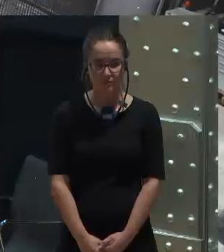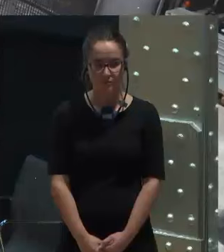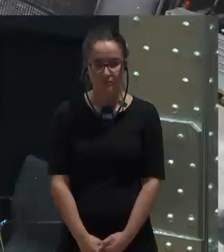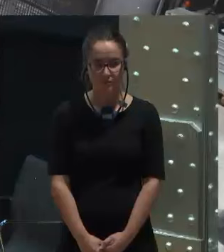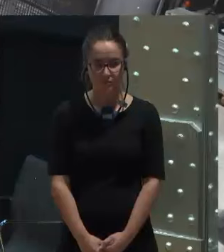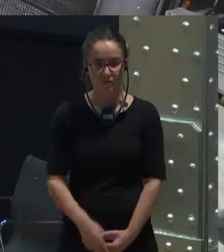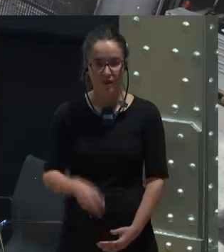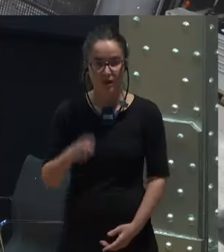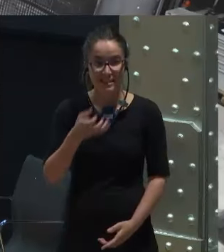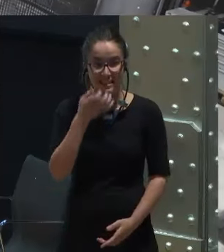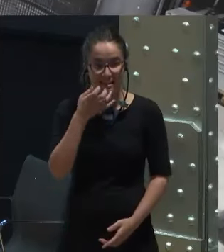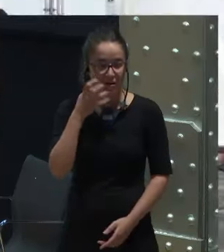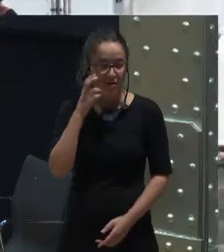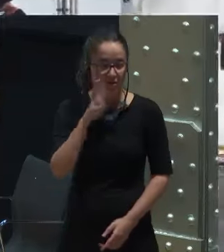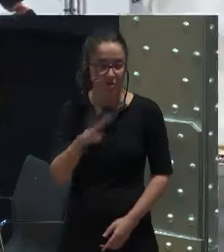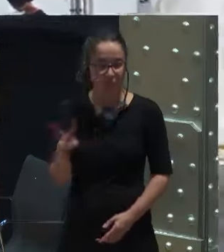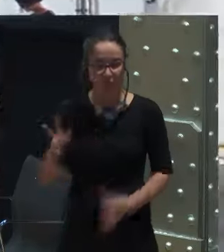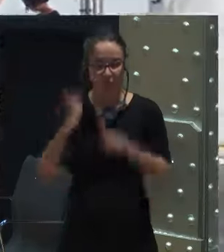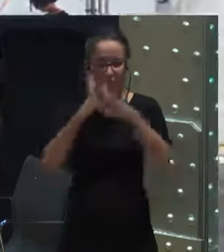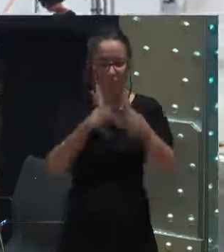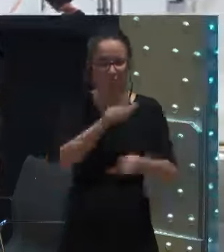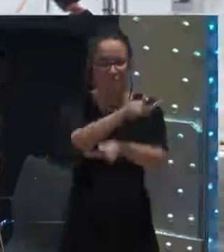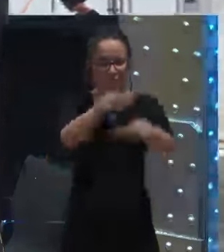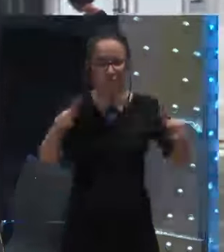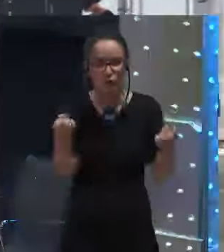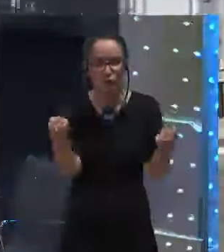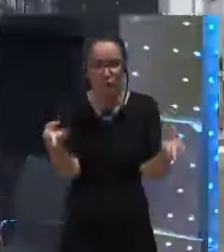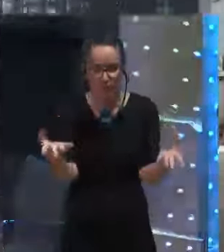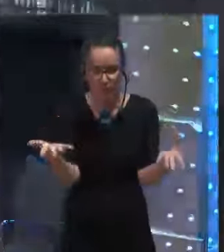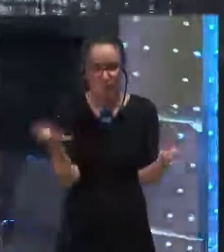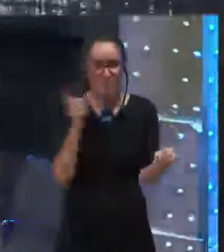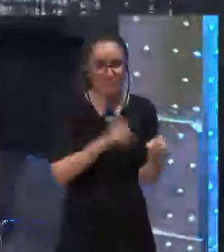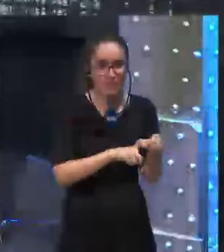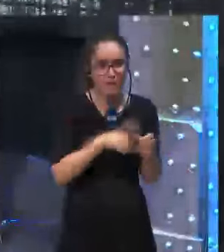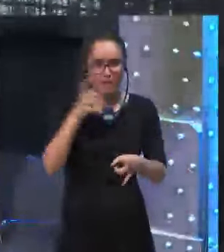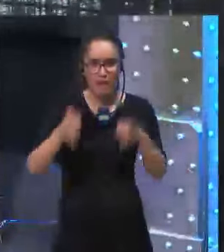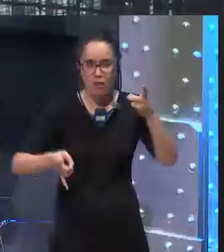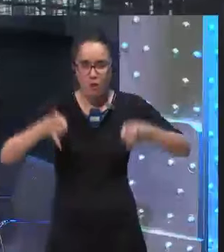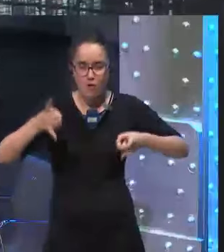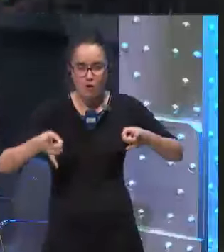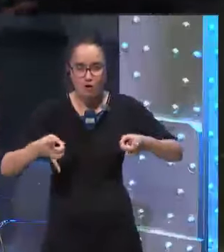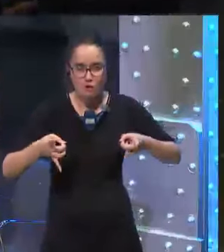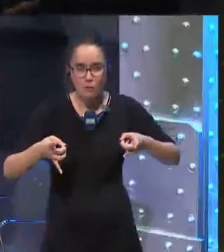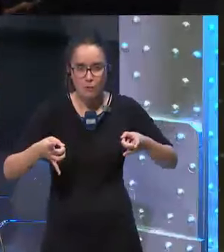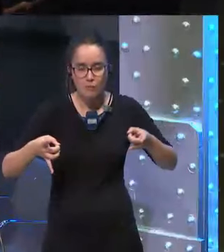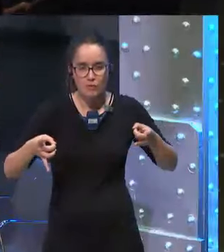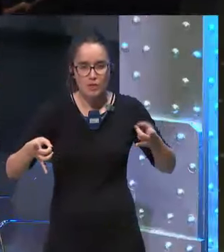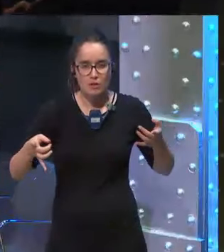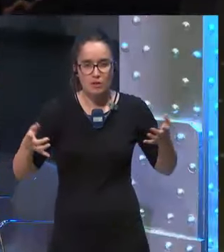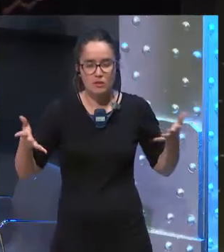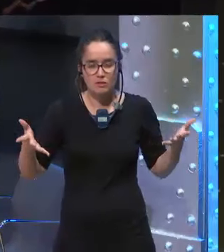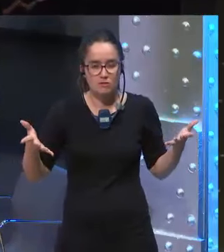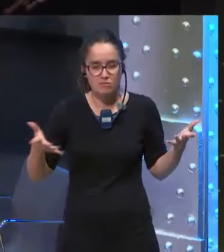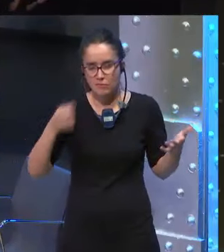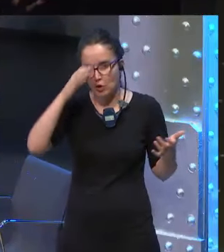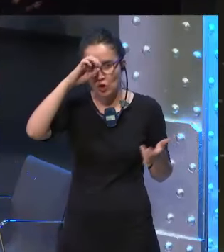If you take a look at the number of people and the robot on the construction site, you don't need to be worried in the short term. So we have about 4